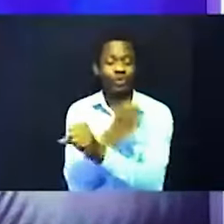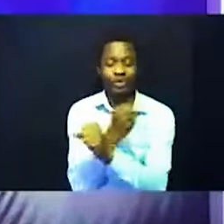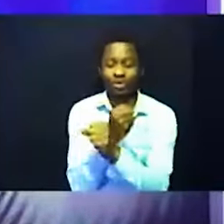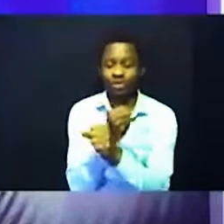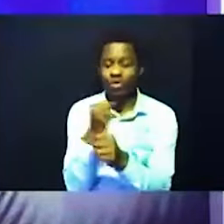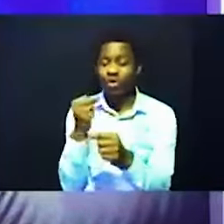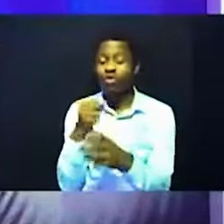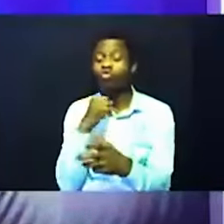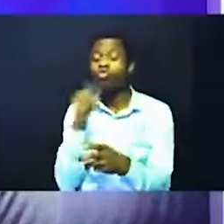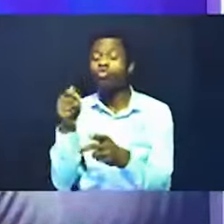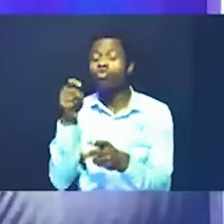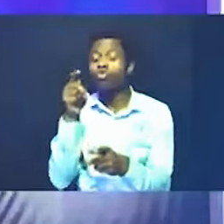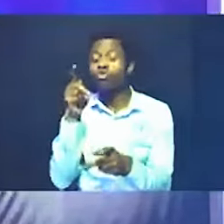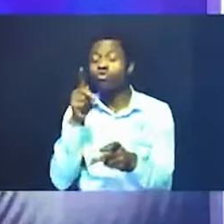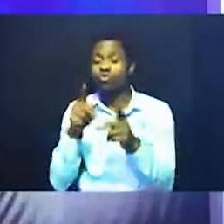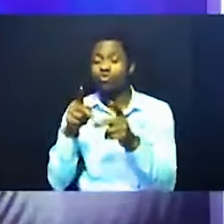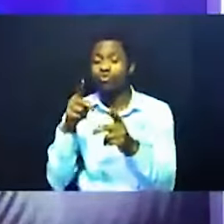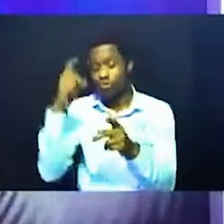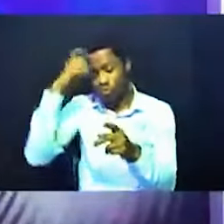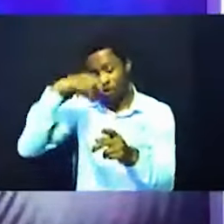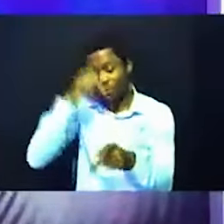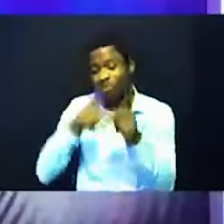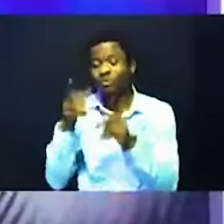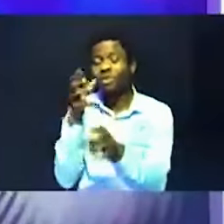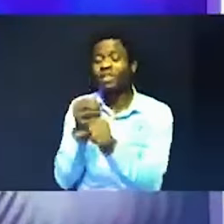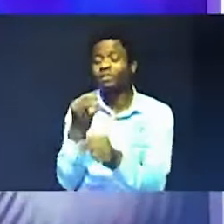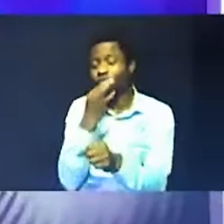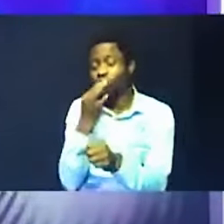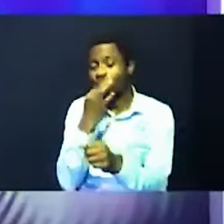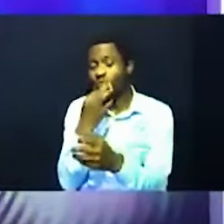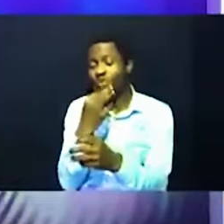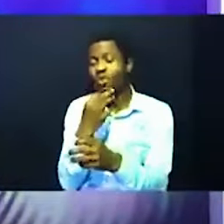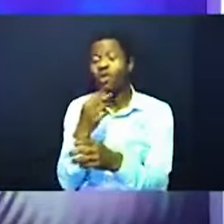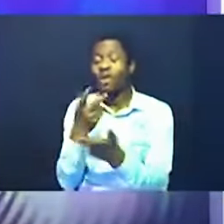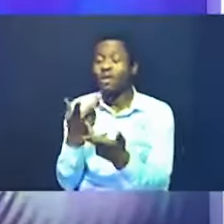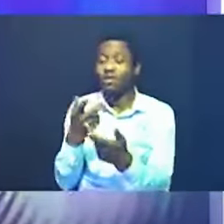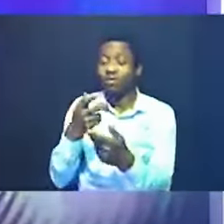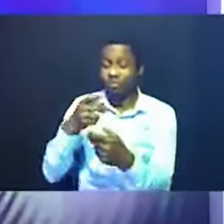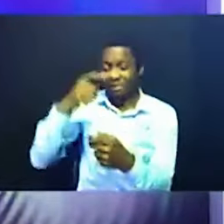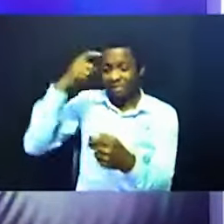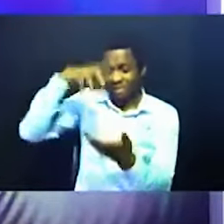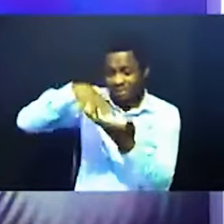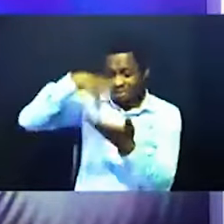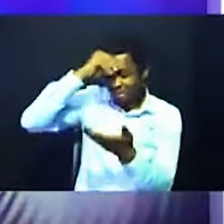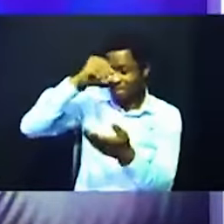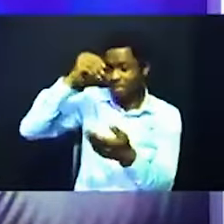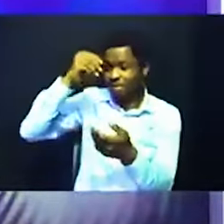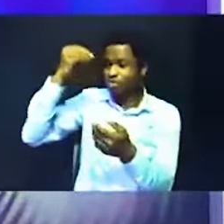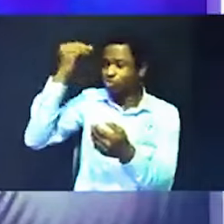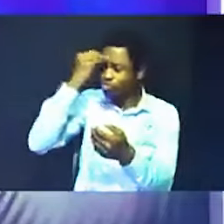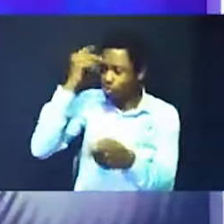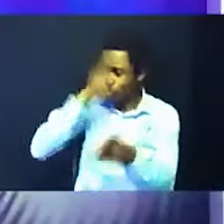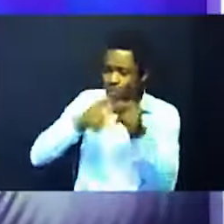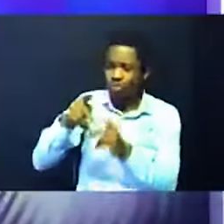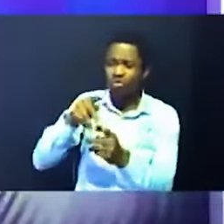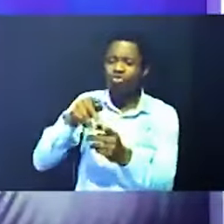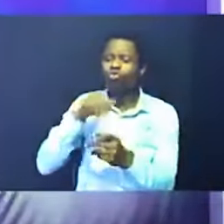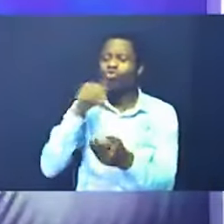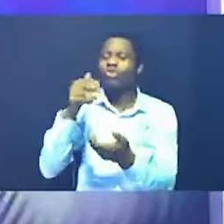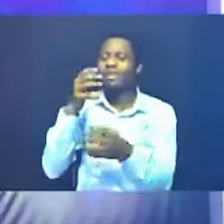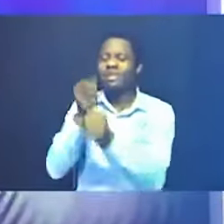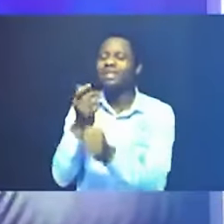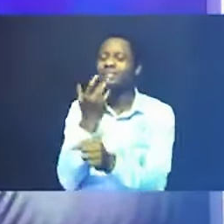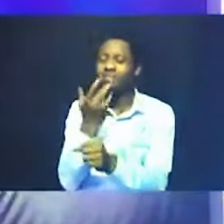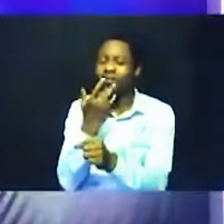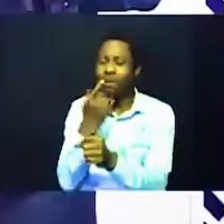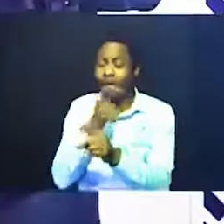Worth to the brilliant or favor to the leared but time and chance happen to them all